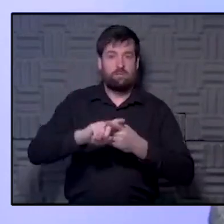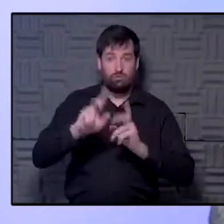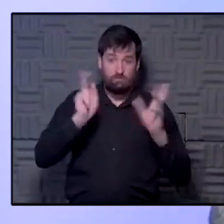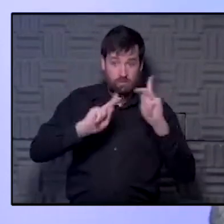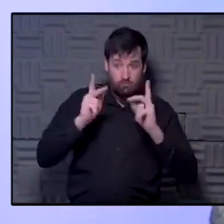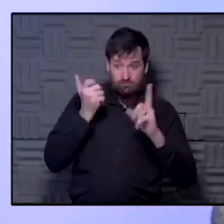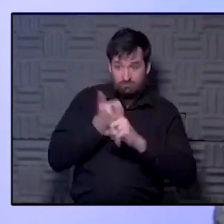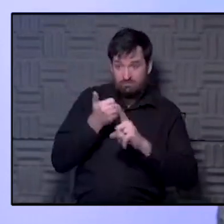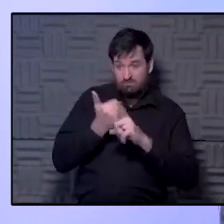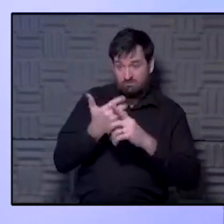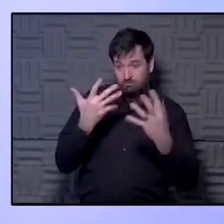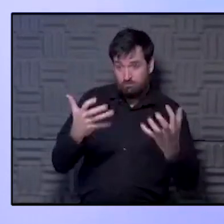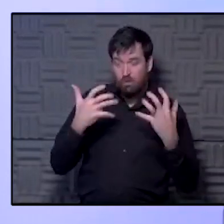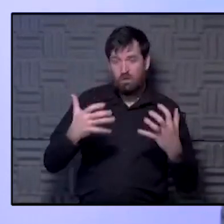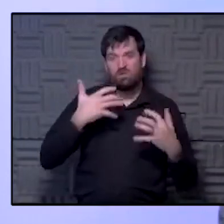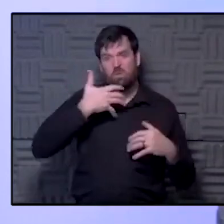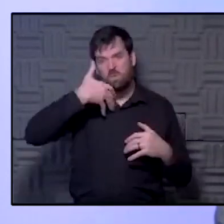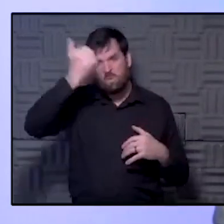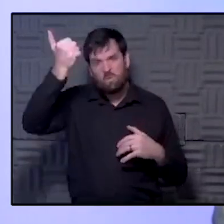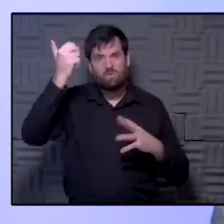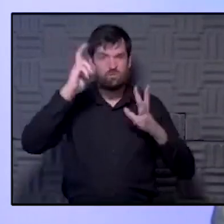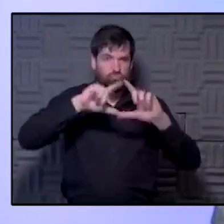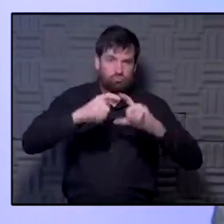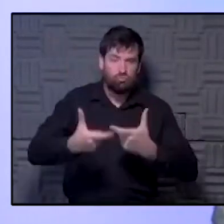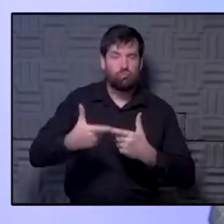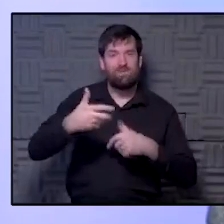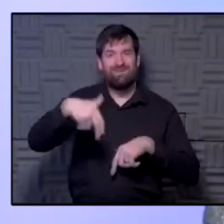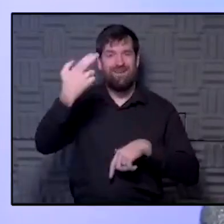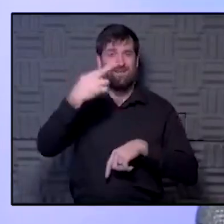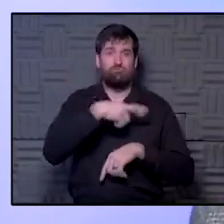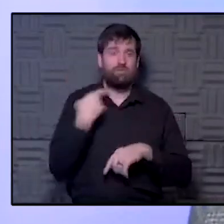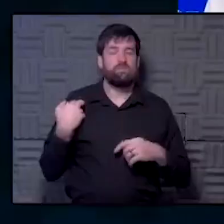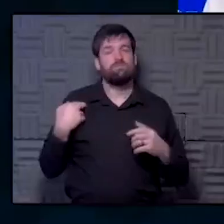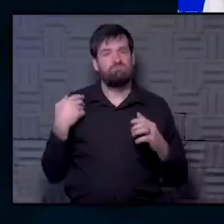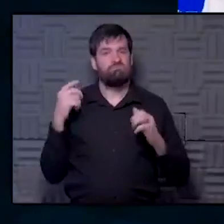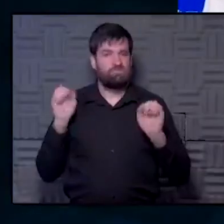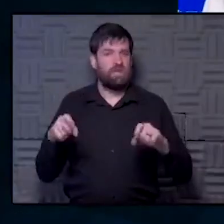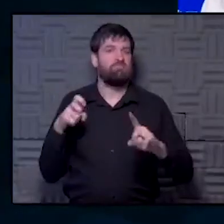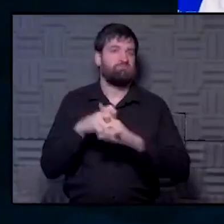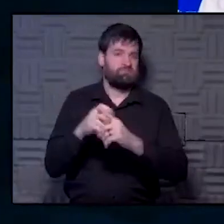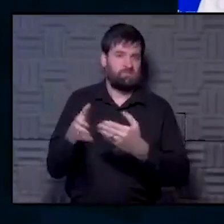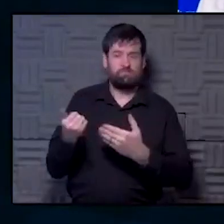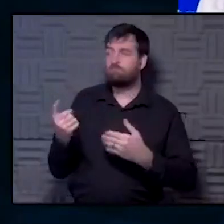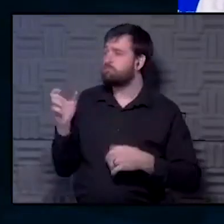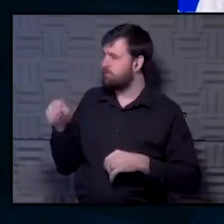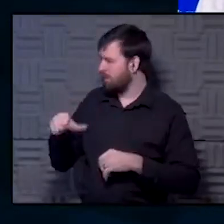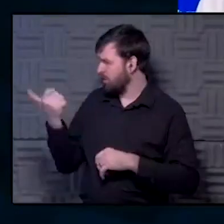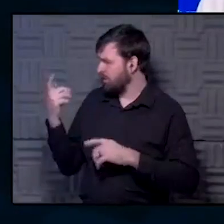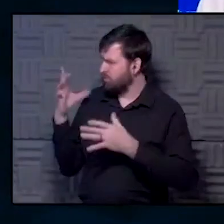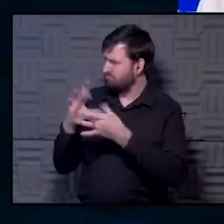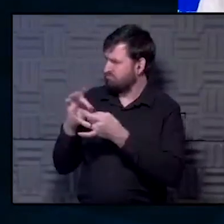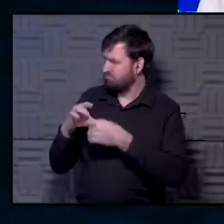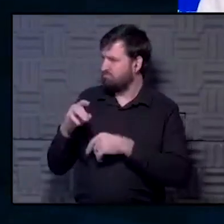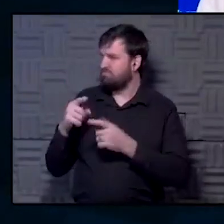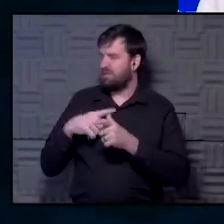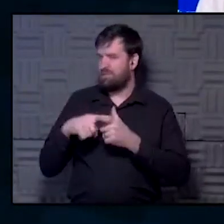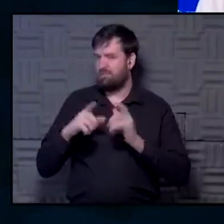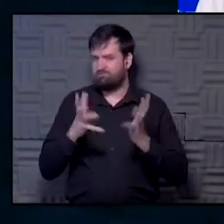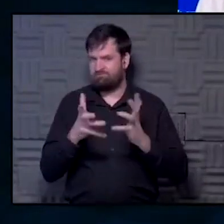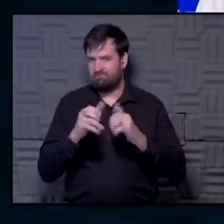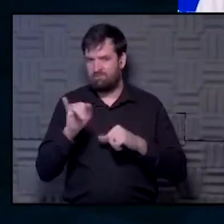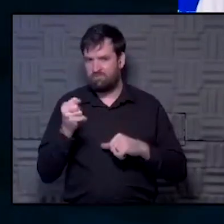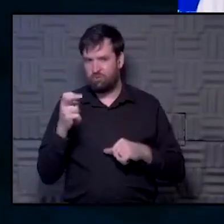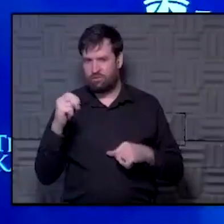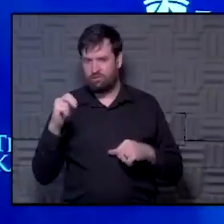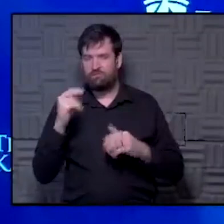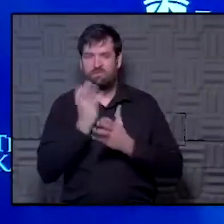it, that are in those highest age groups and have the highest risk factors. Alan, I'm going to take another swing at this, and then I want to talk to Jason a little bit about some of